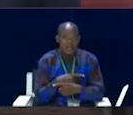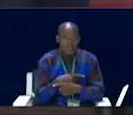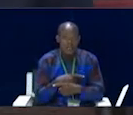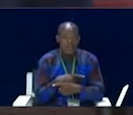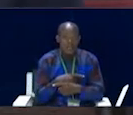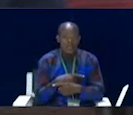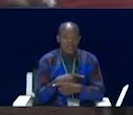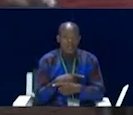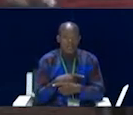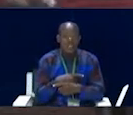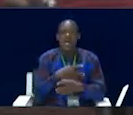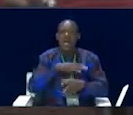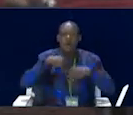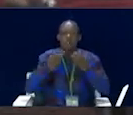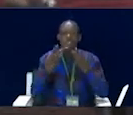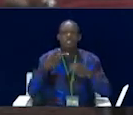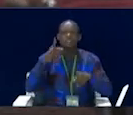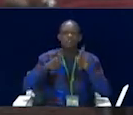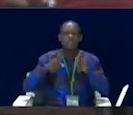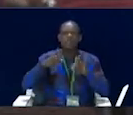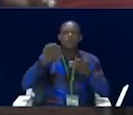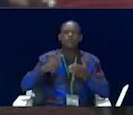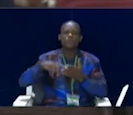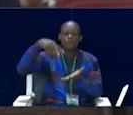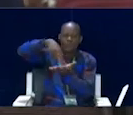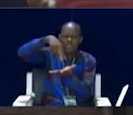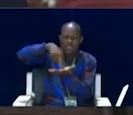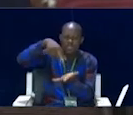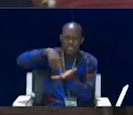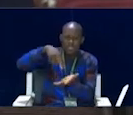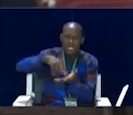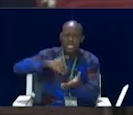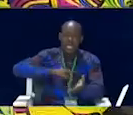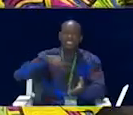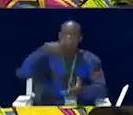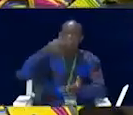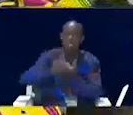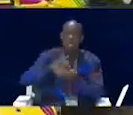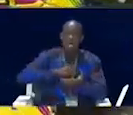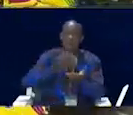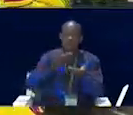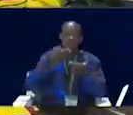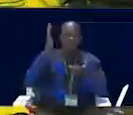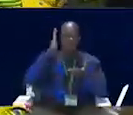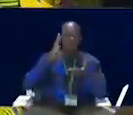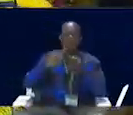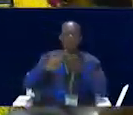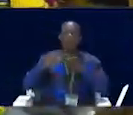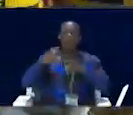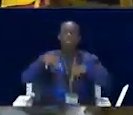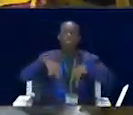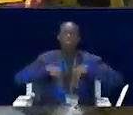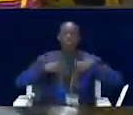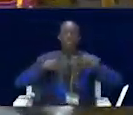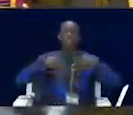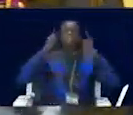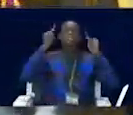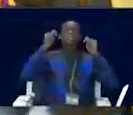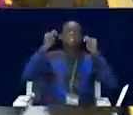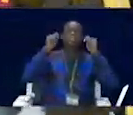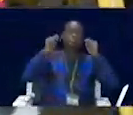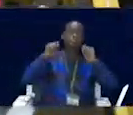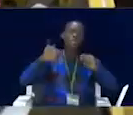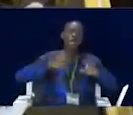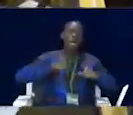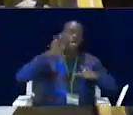How many of us will stand on the word of God and say, I will receive my testimony? How many of us will stand on the word today and say, I will receive